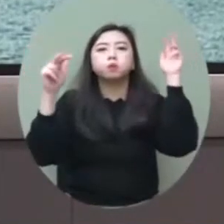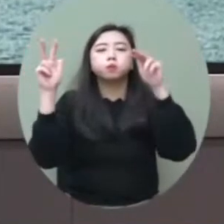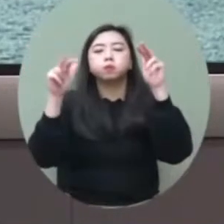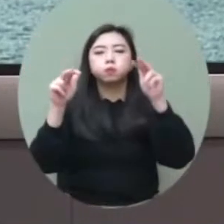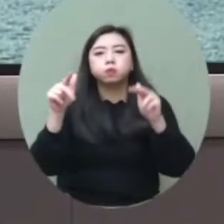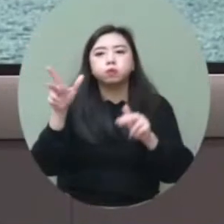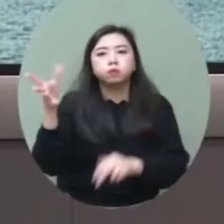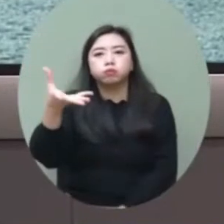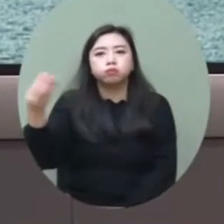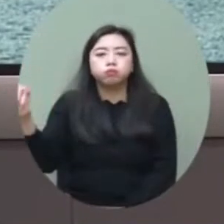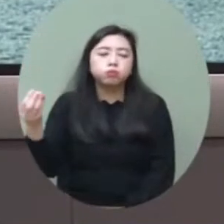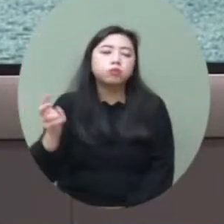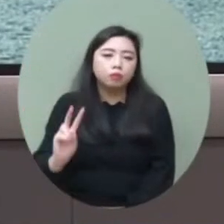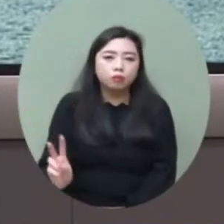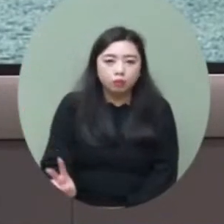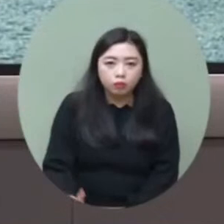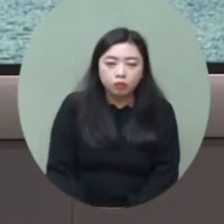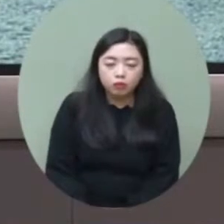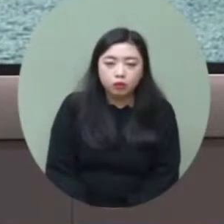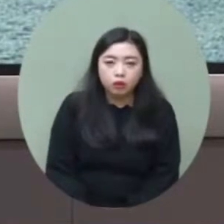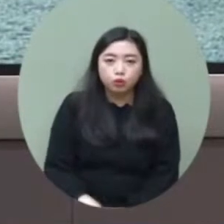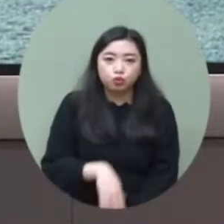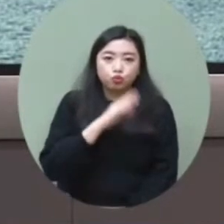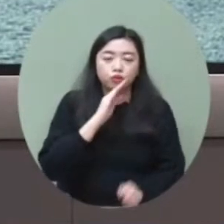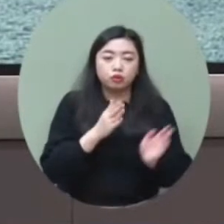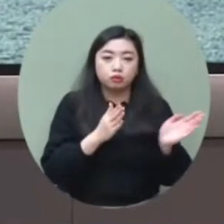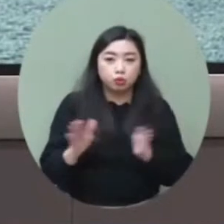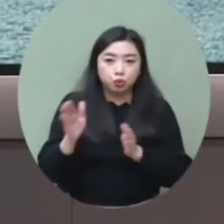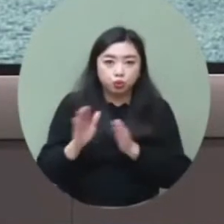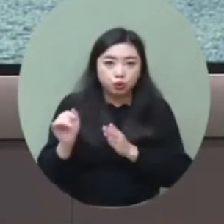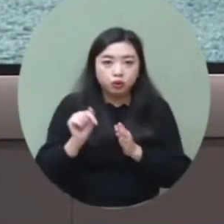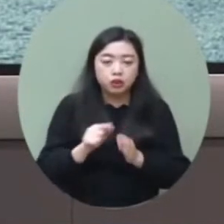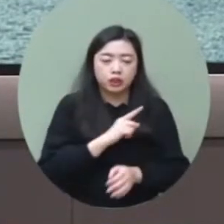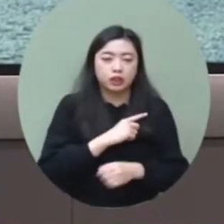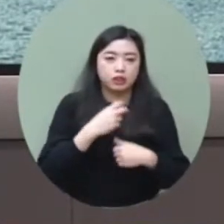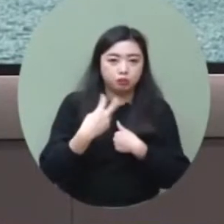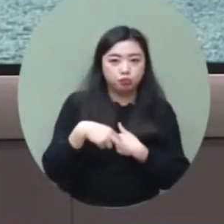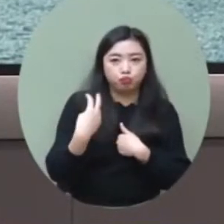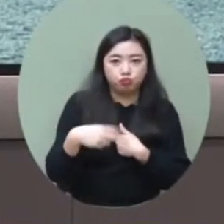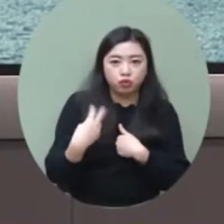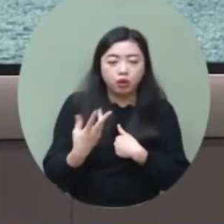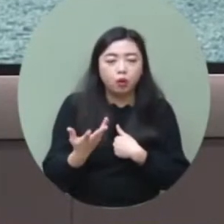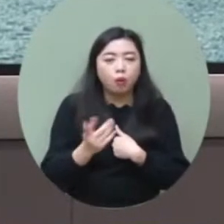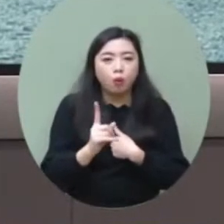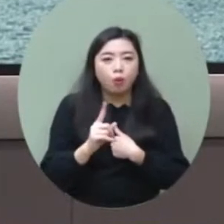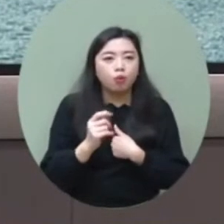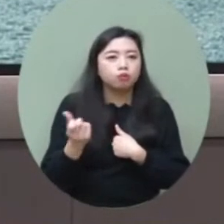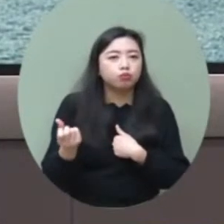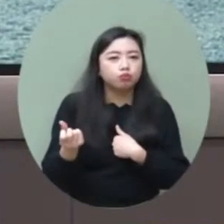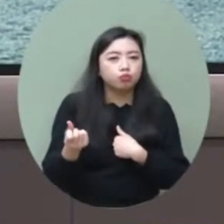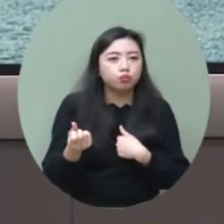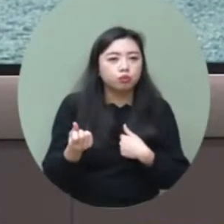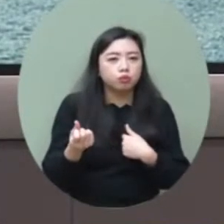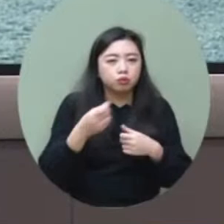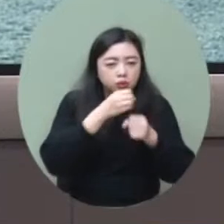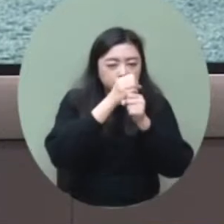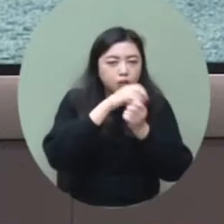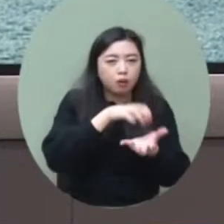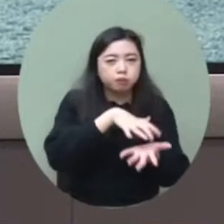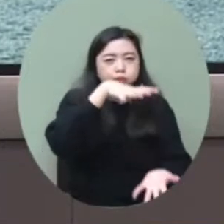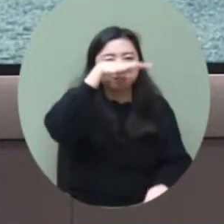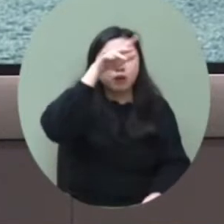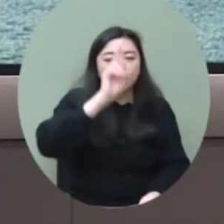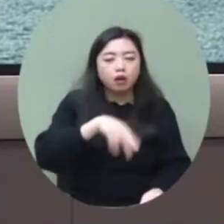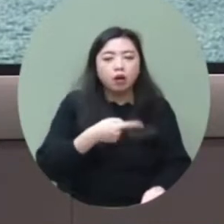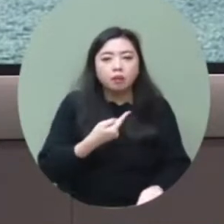if the test is performed by a private laboratory, and the laboratory would upload the information to a platform where we have